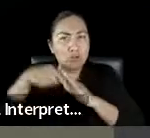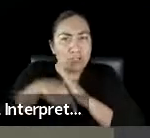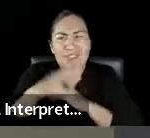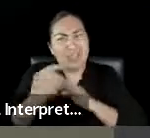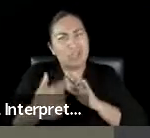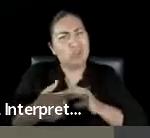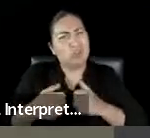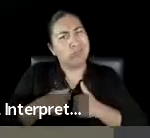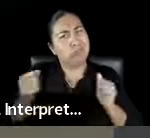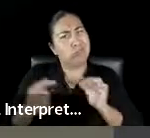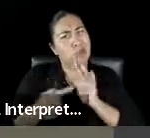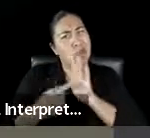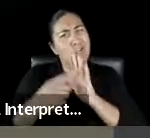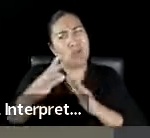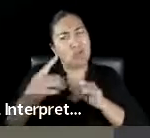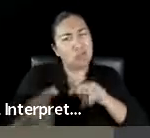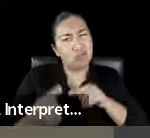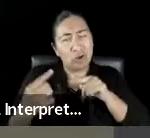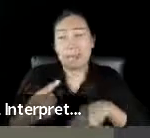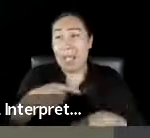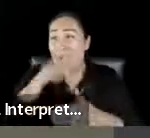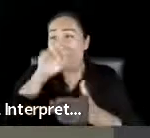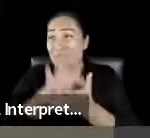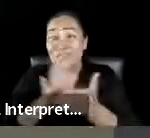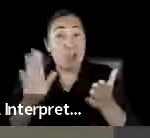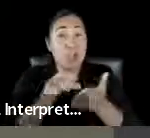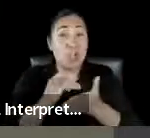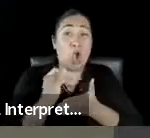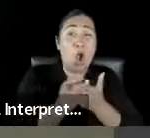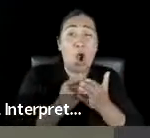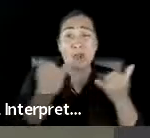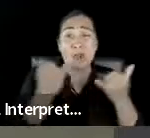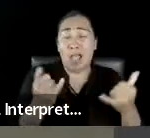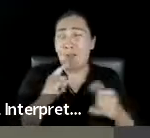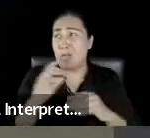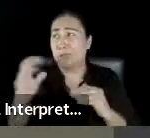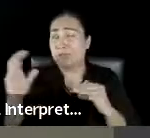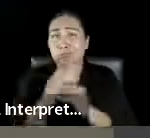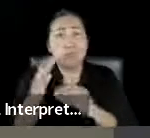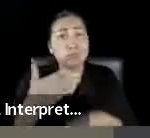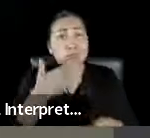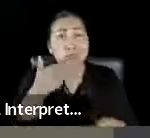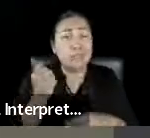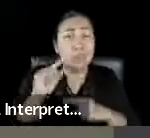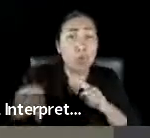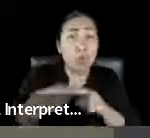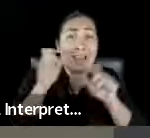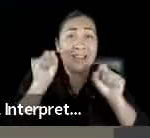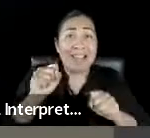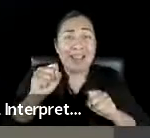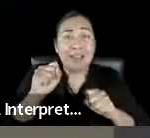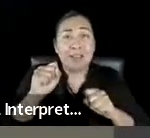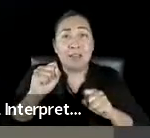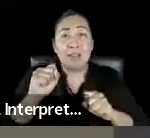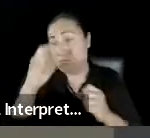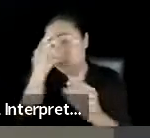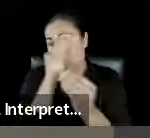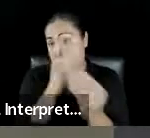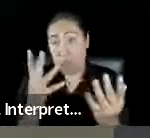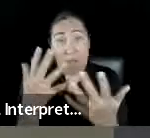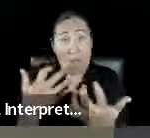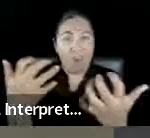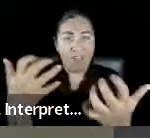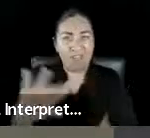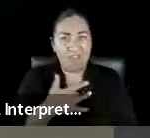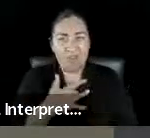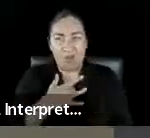struggles. But I believe that art is at its best when it tells an audience member that, they're not